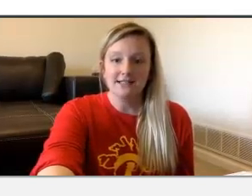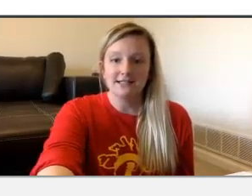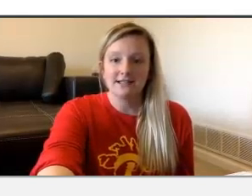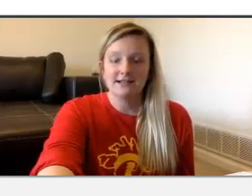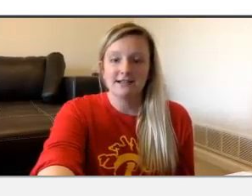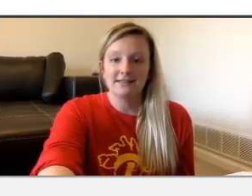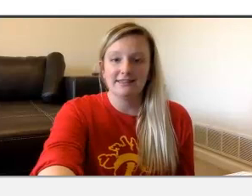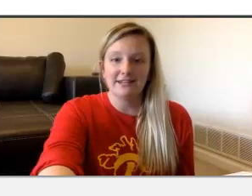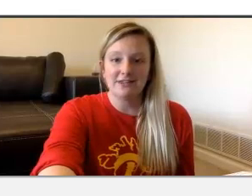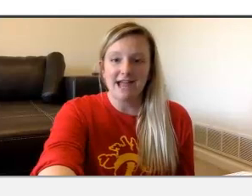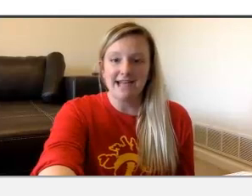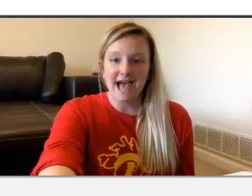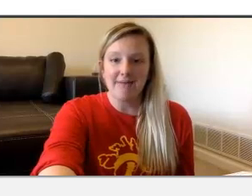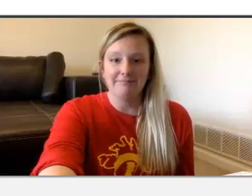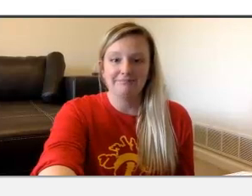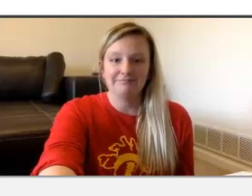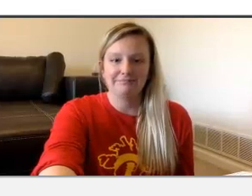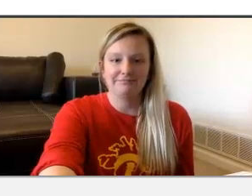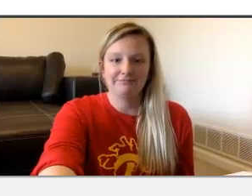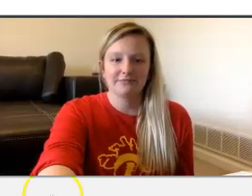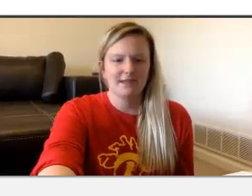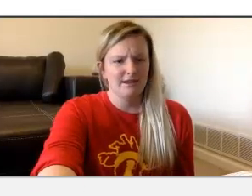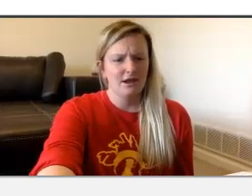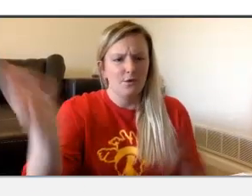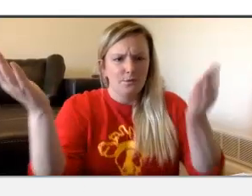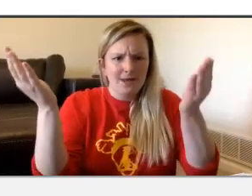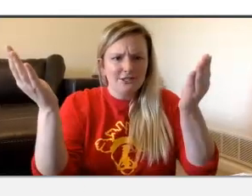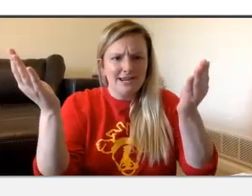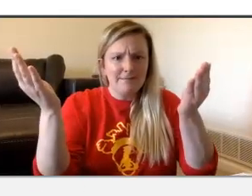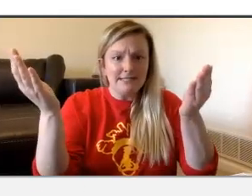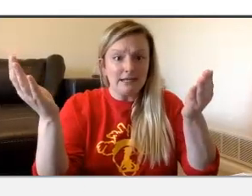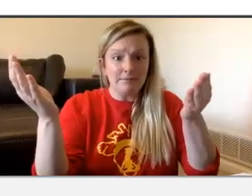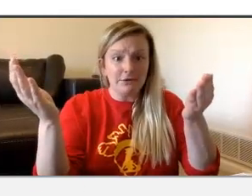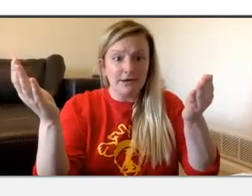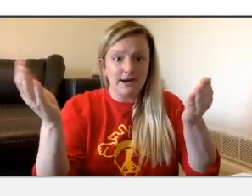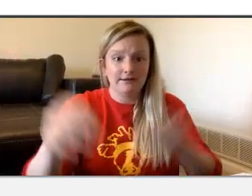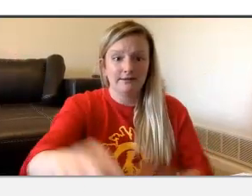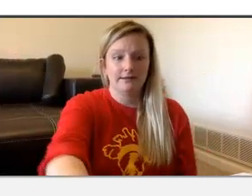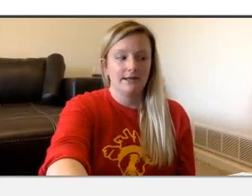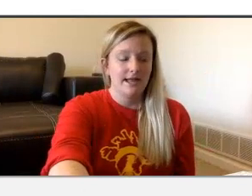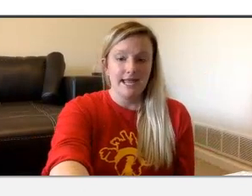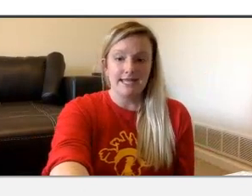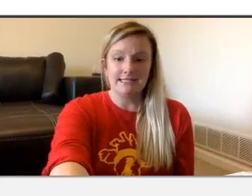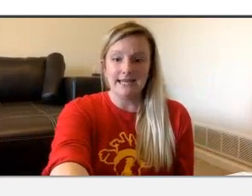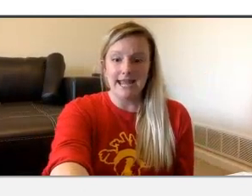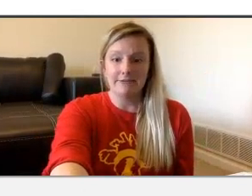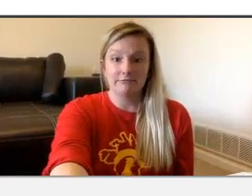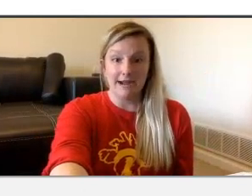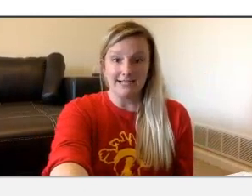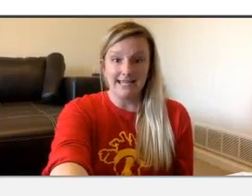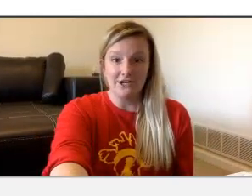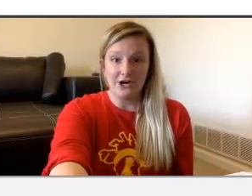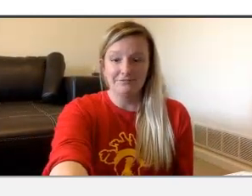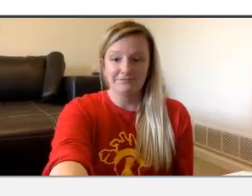across. Little line up. What shape is the computer? Is it a